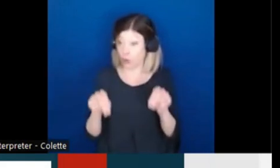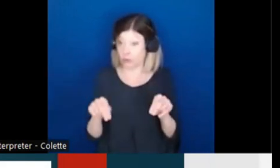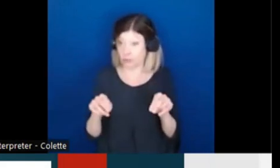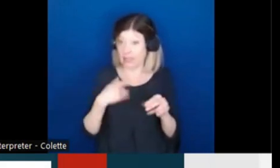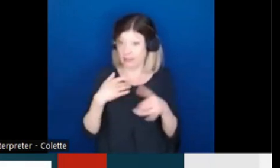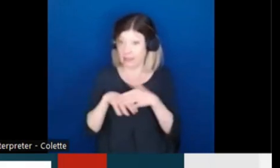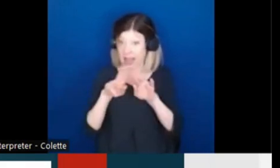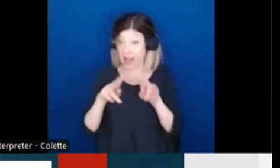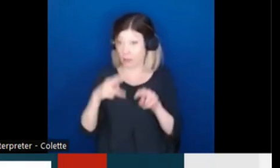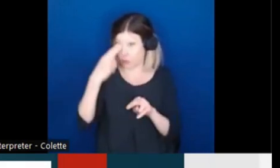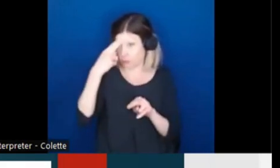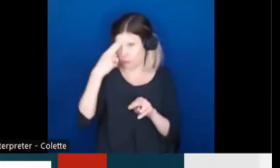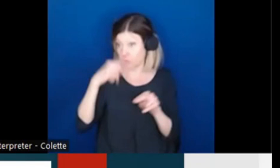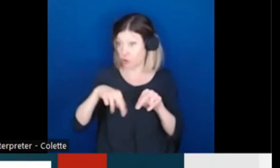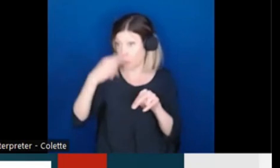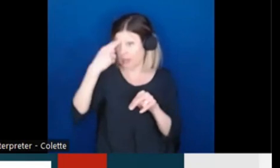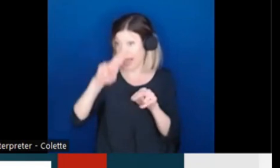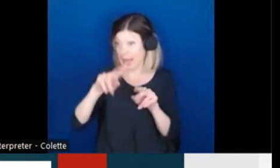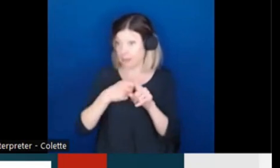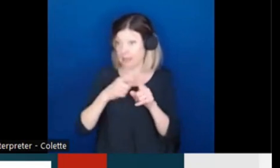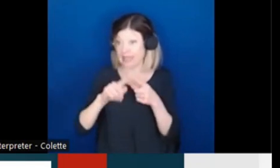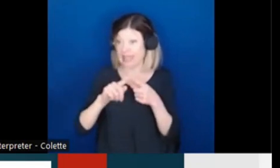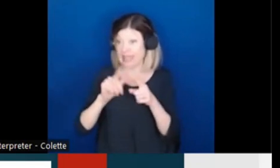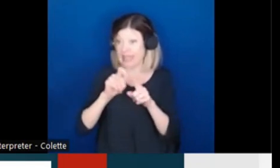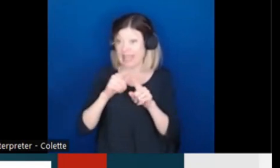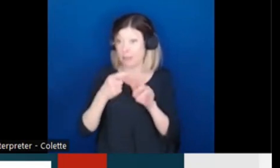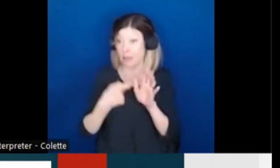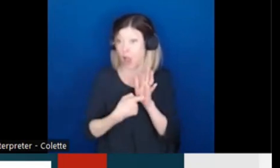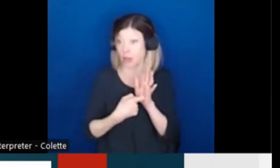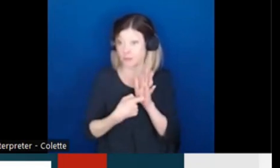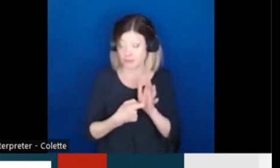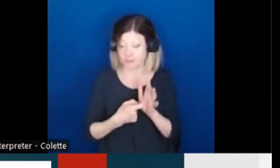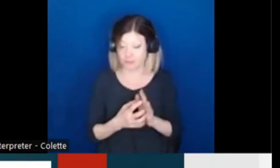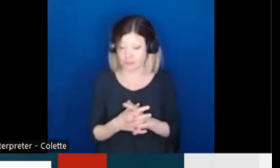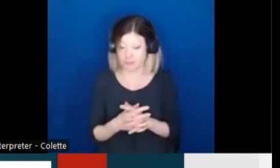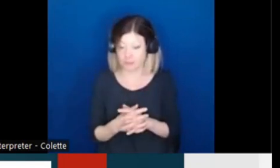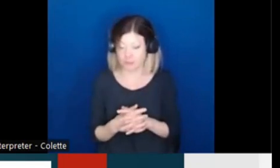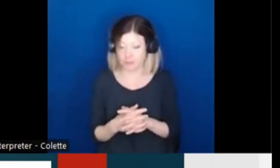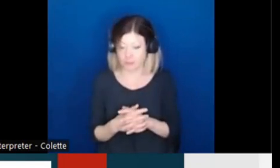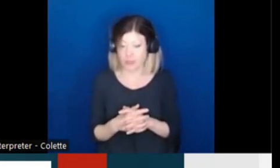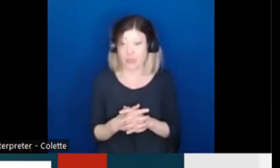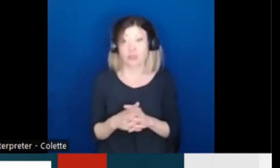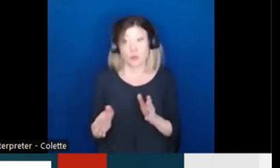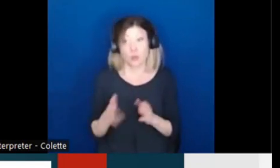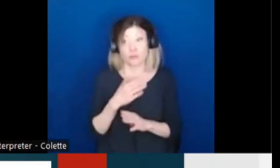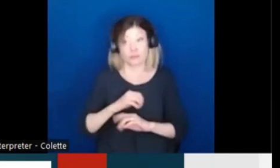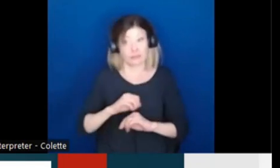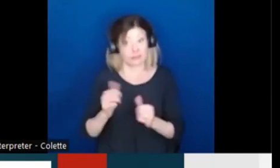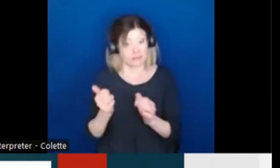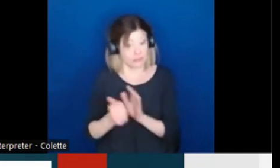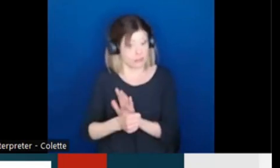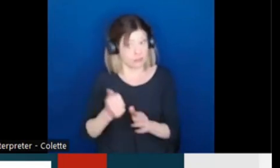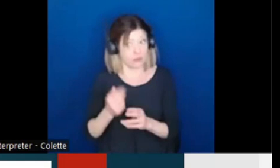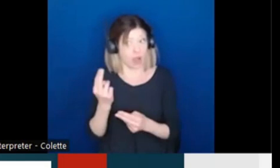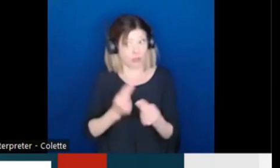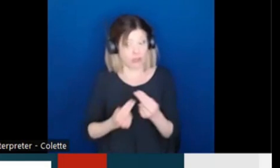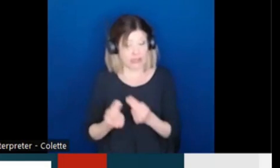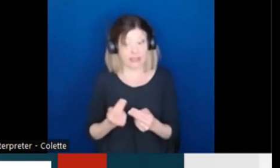So I said before they were all quite talented artists. So quite a lot of time was given to their art.